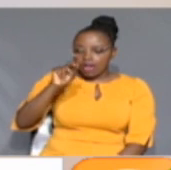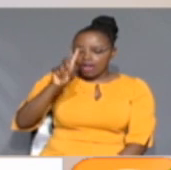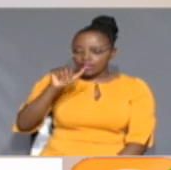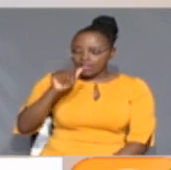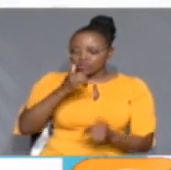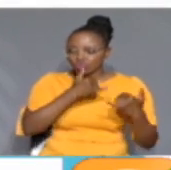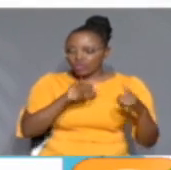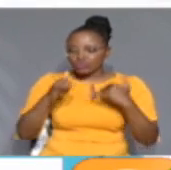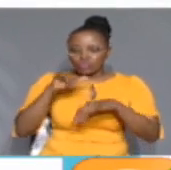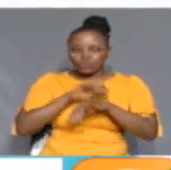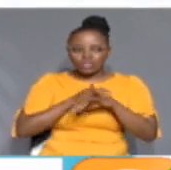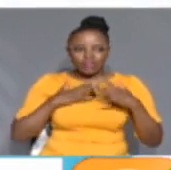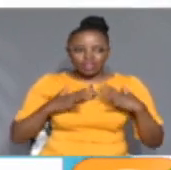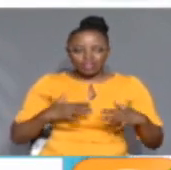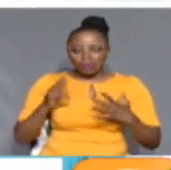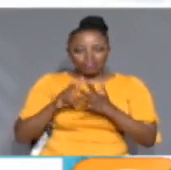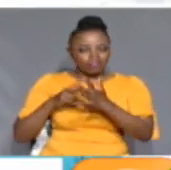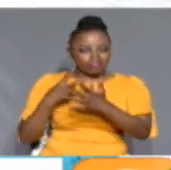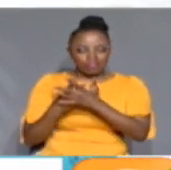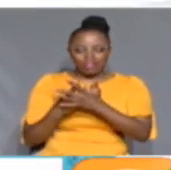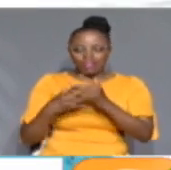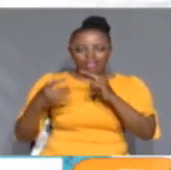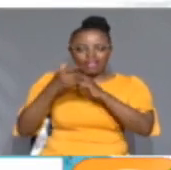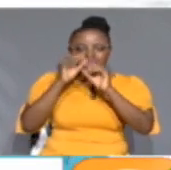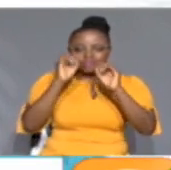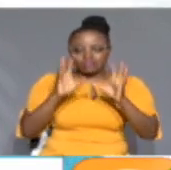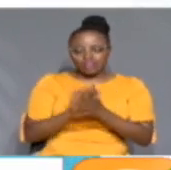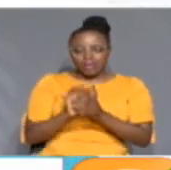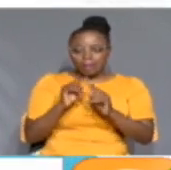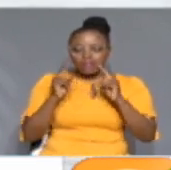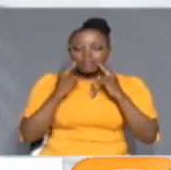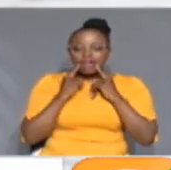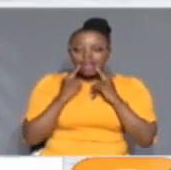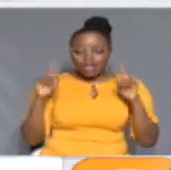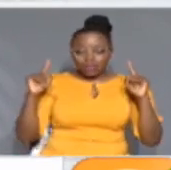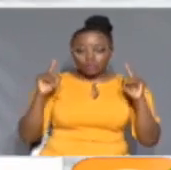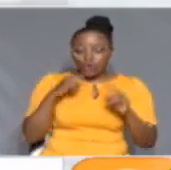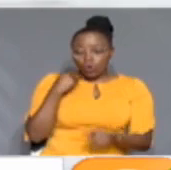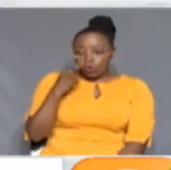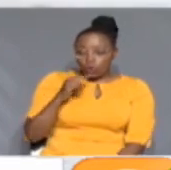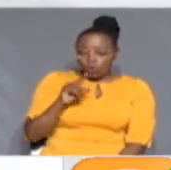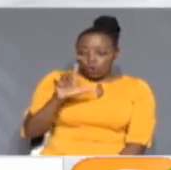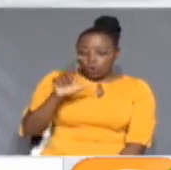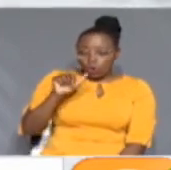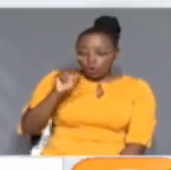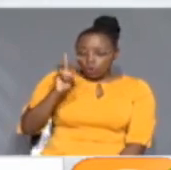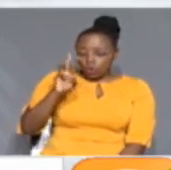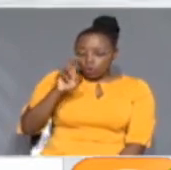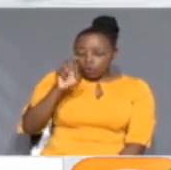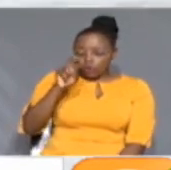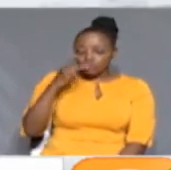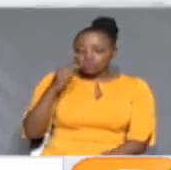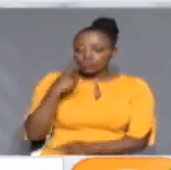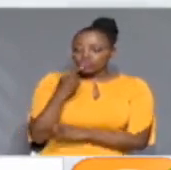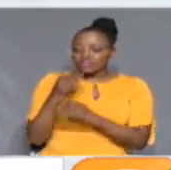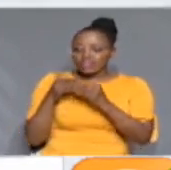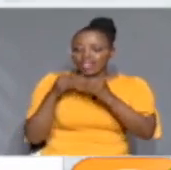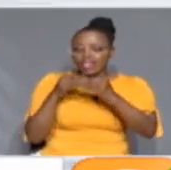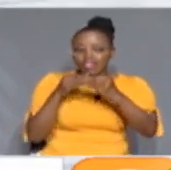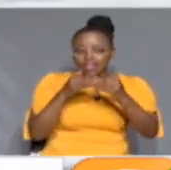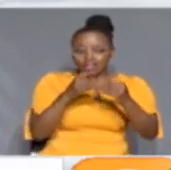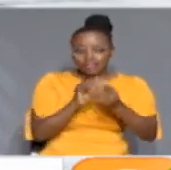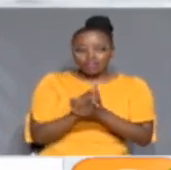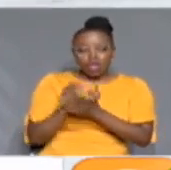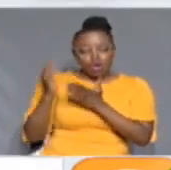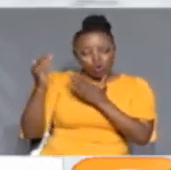retrieval operations proved futile. But the announcement by Colonel Lawrence Gituma, who is spearheading the search operations, a flicker of